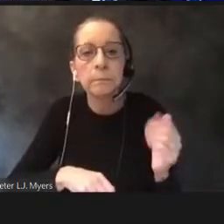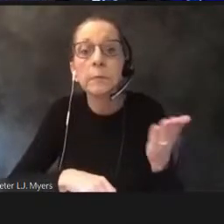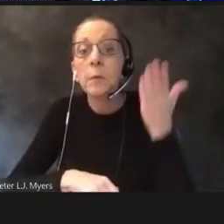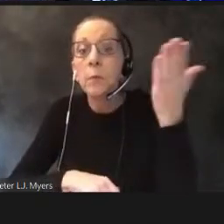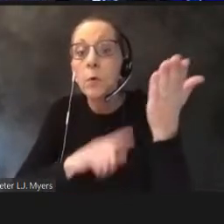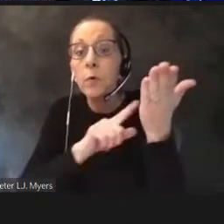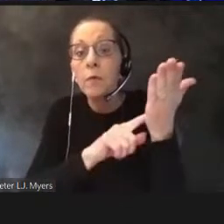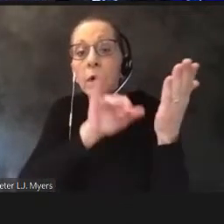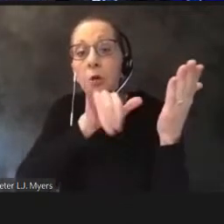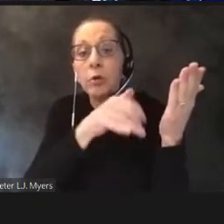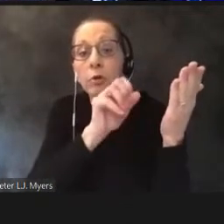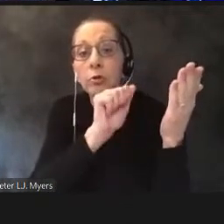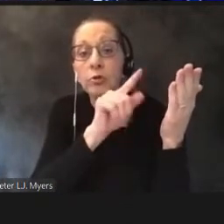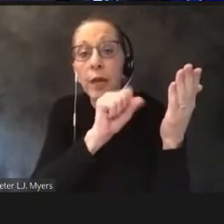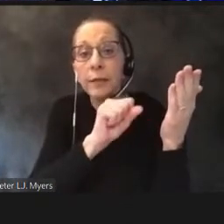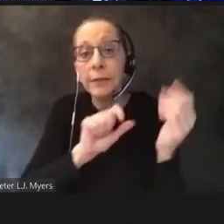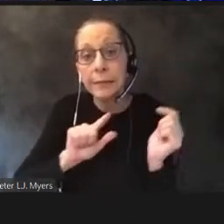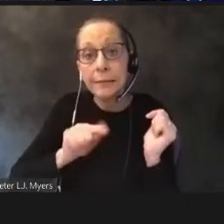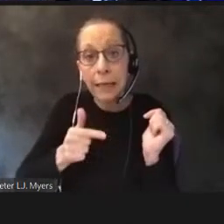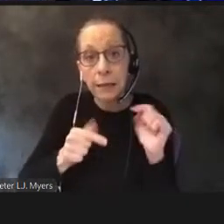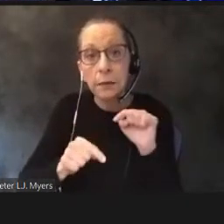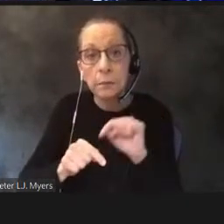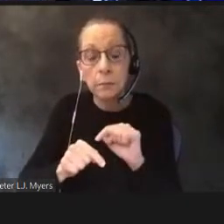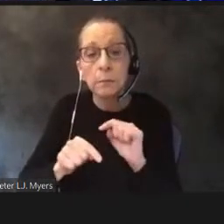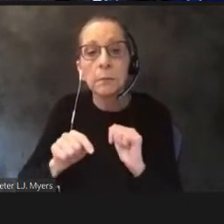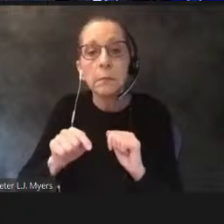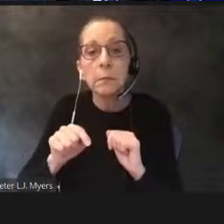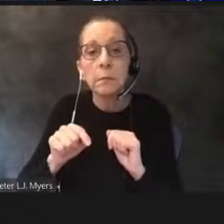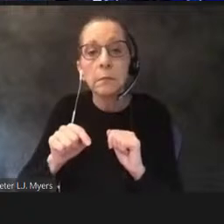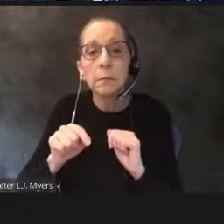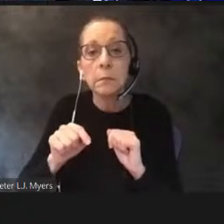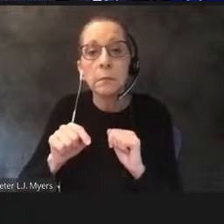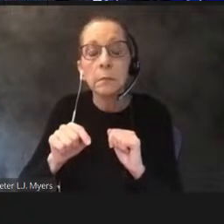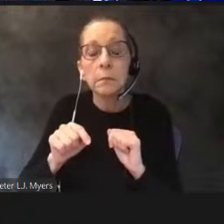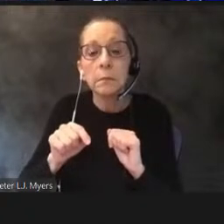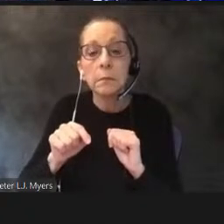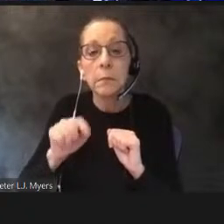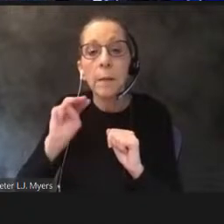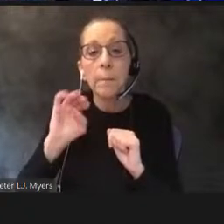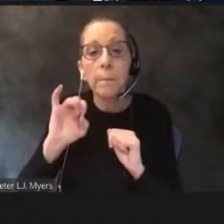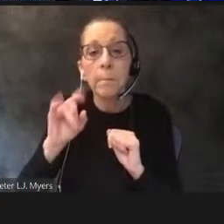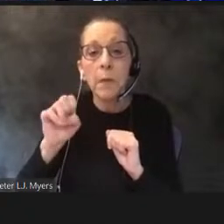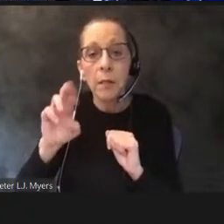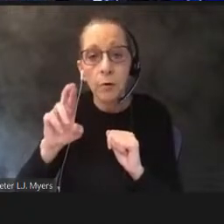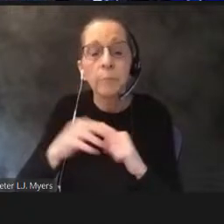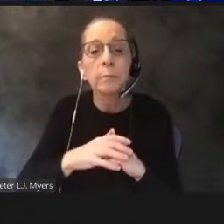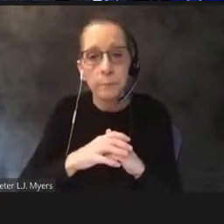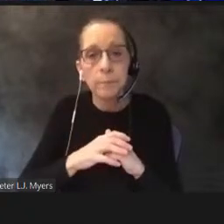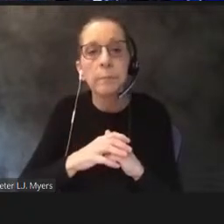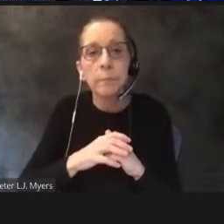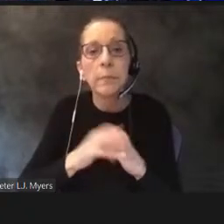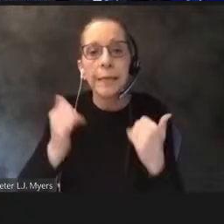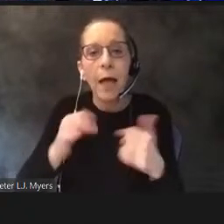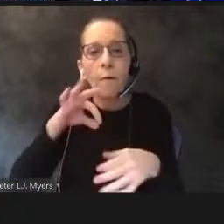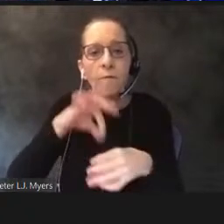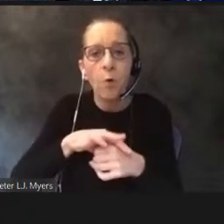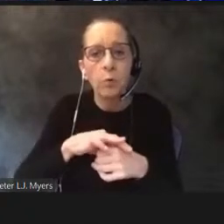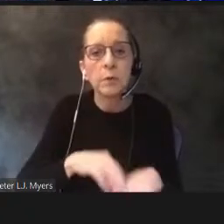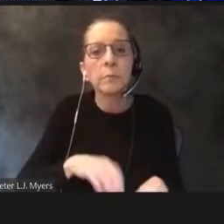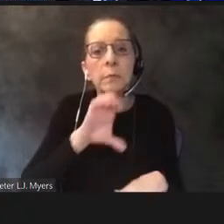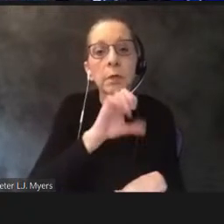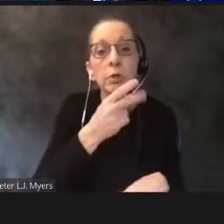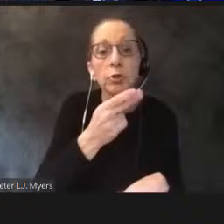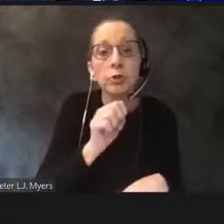by Director Jakes and seconded by Director Miller. Now take a roll call vote. Judge